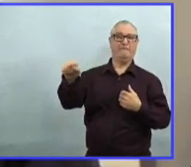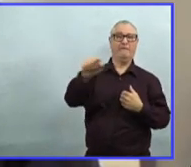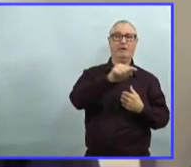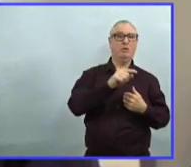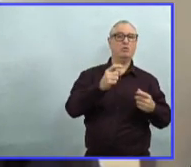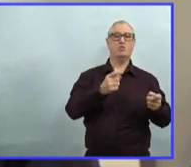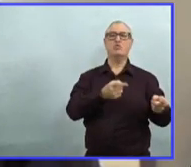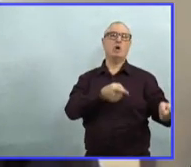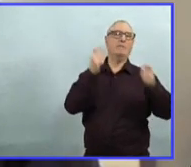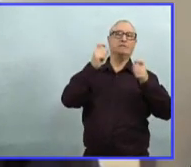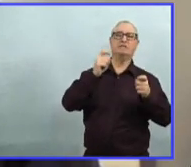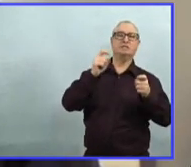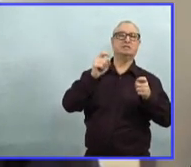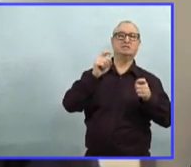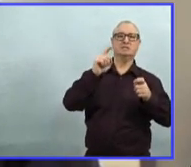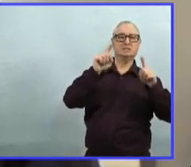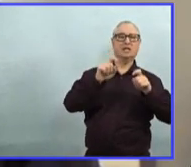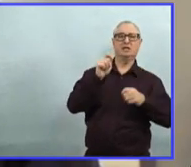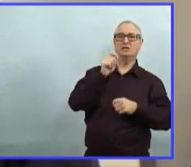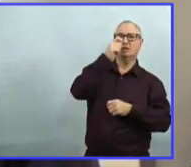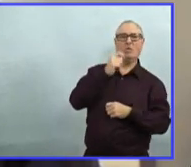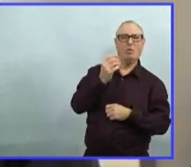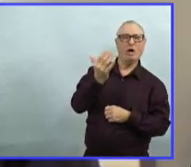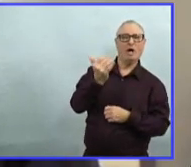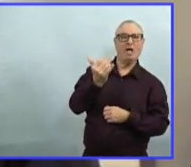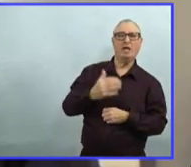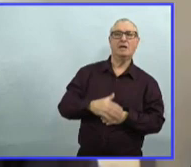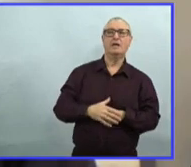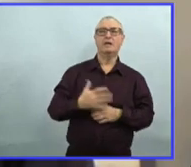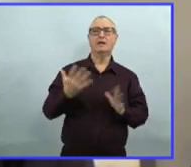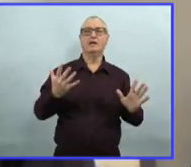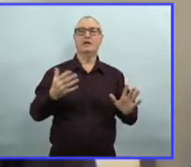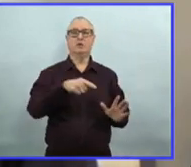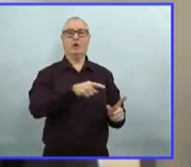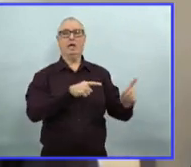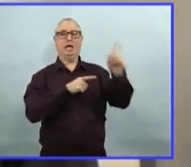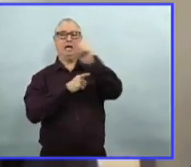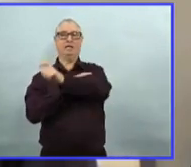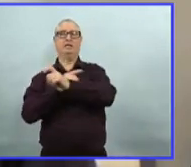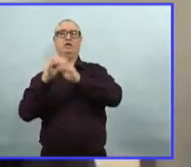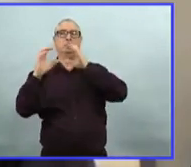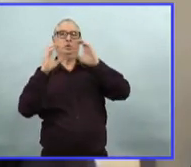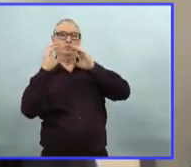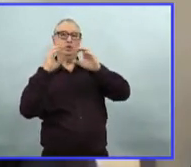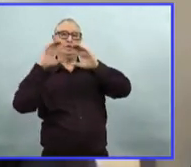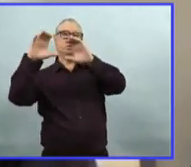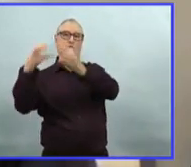and just see what we can get you on that. Our messaging again is that